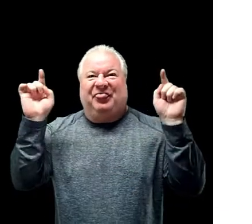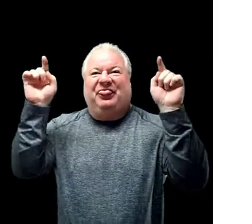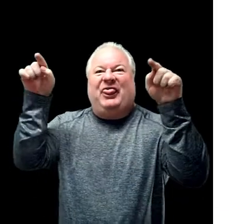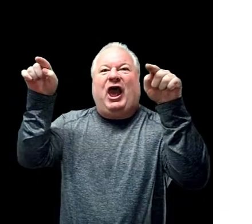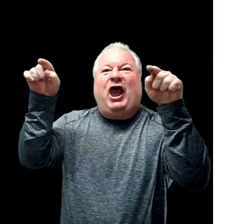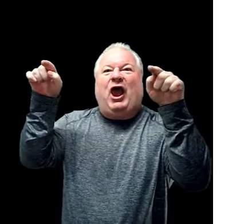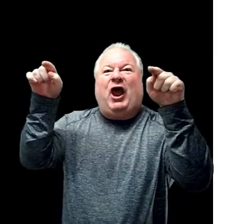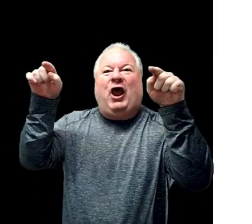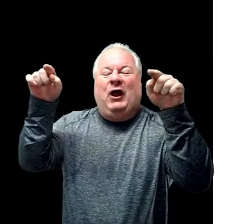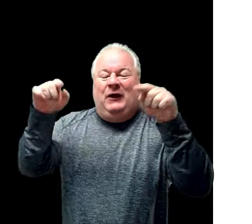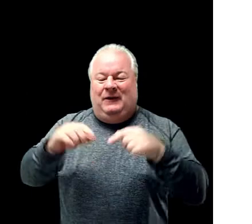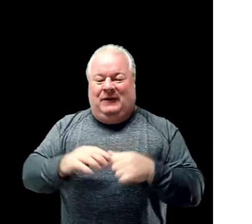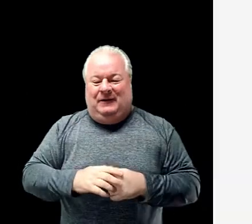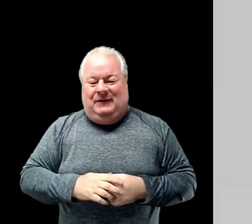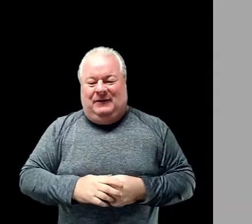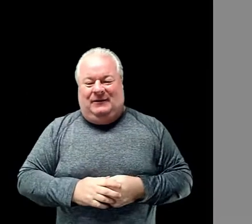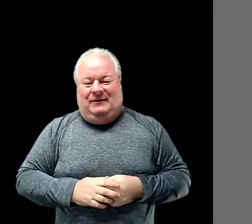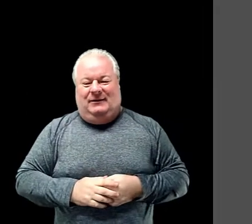There.